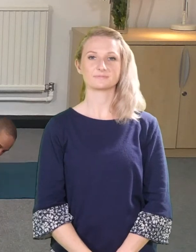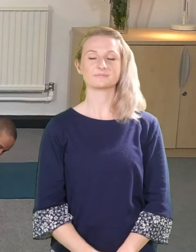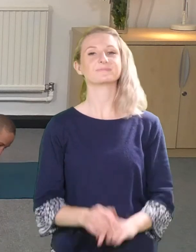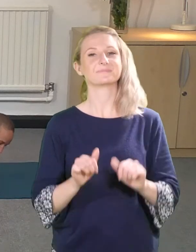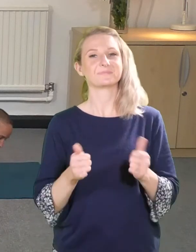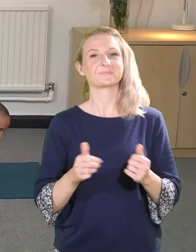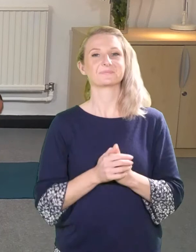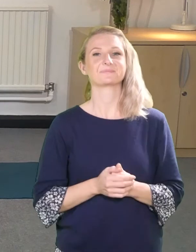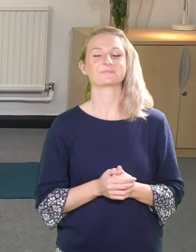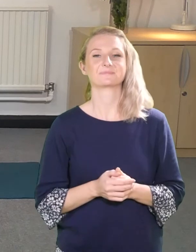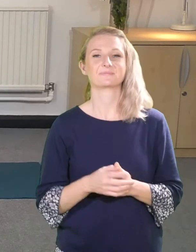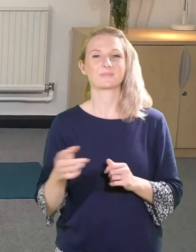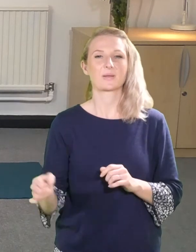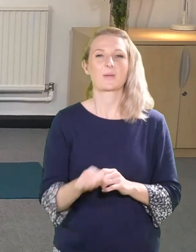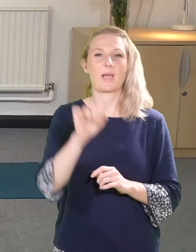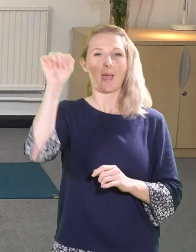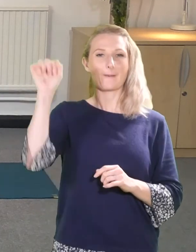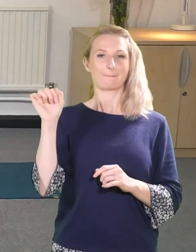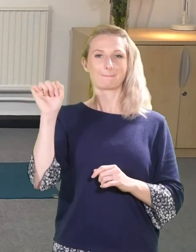Okay, let's come back up.